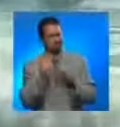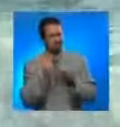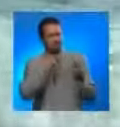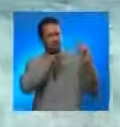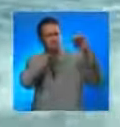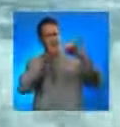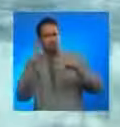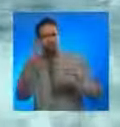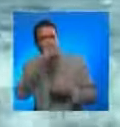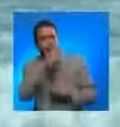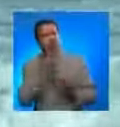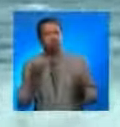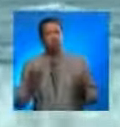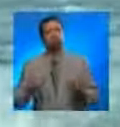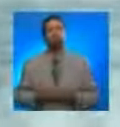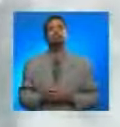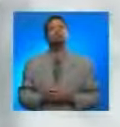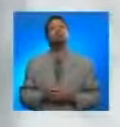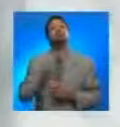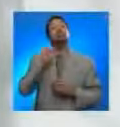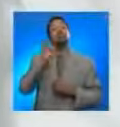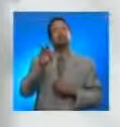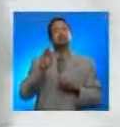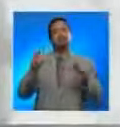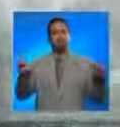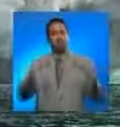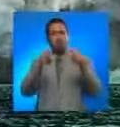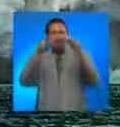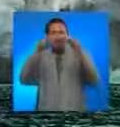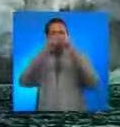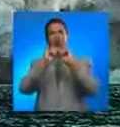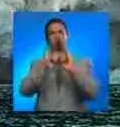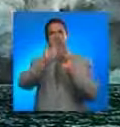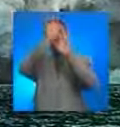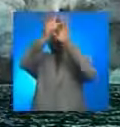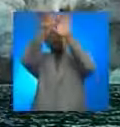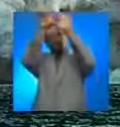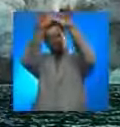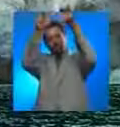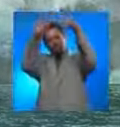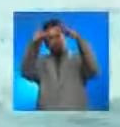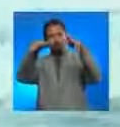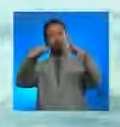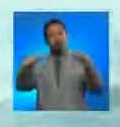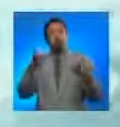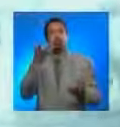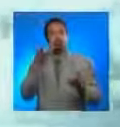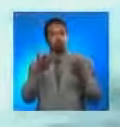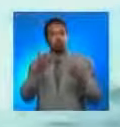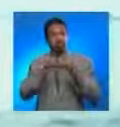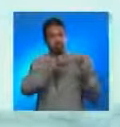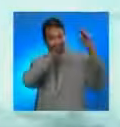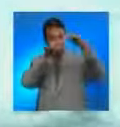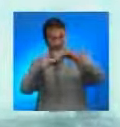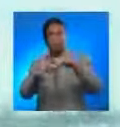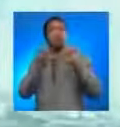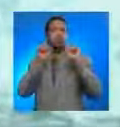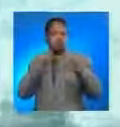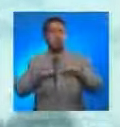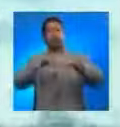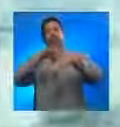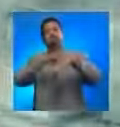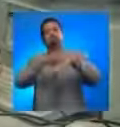ocean behavior. In the case of a volcanic eruption with tsunamigenic potential, a watch or warning